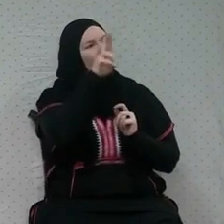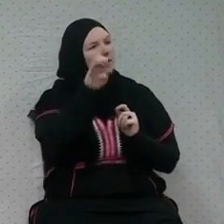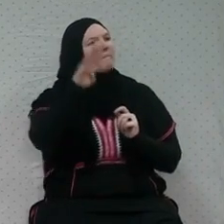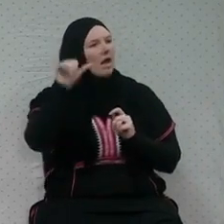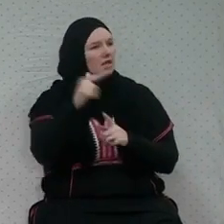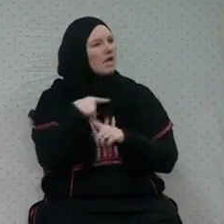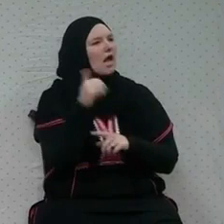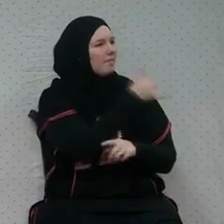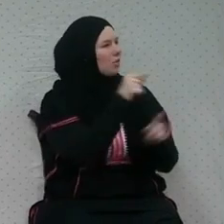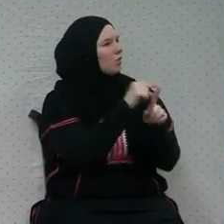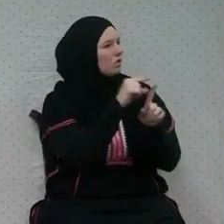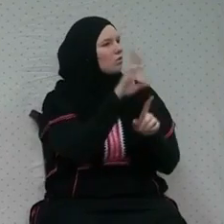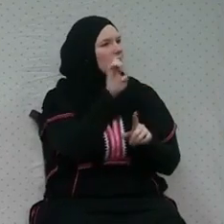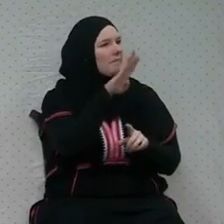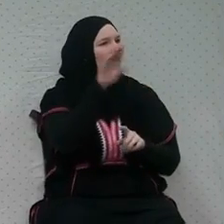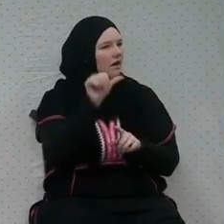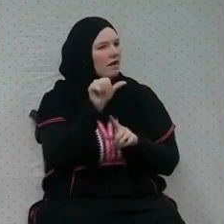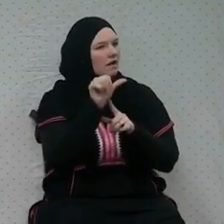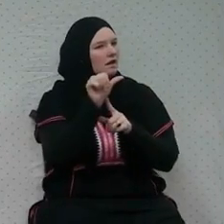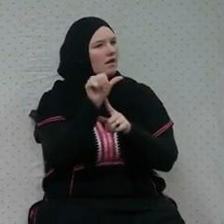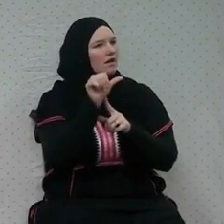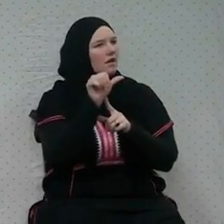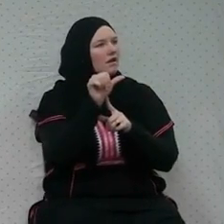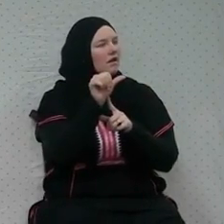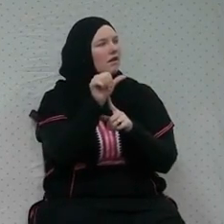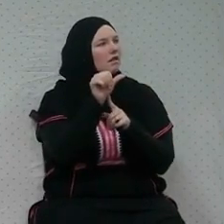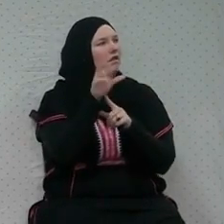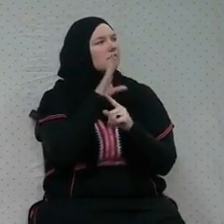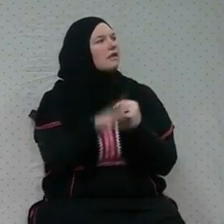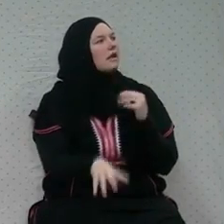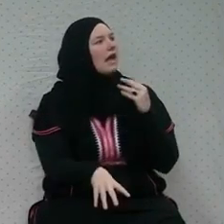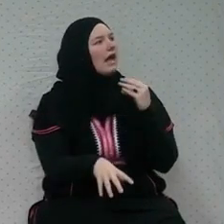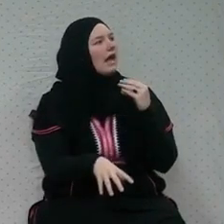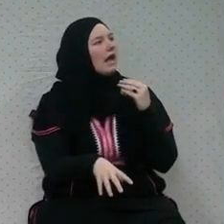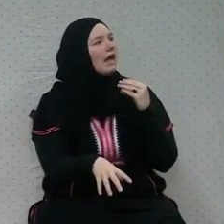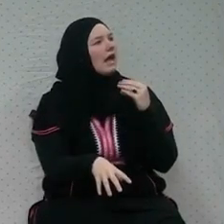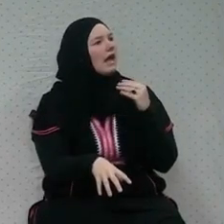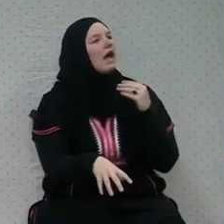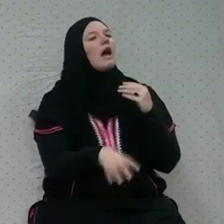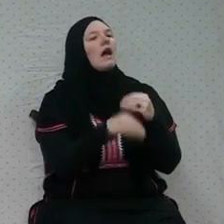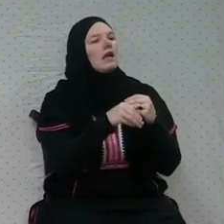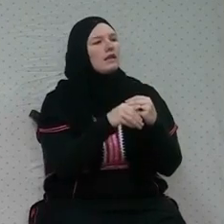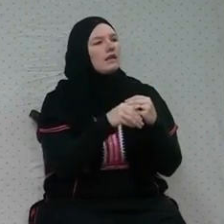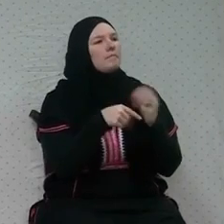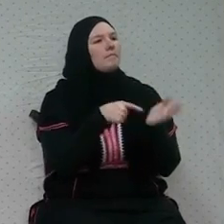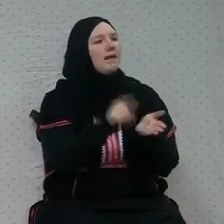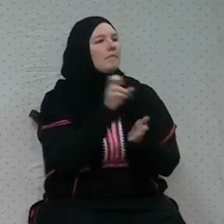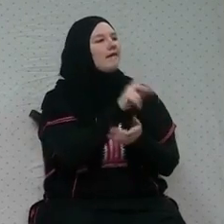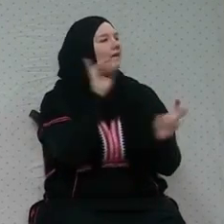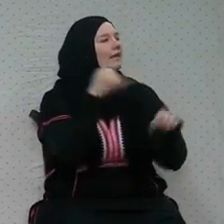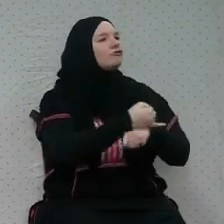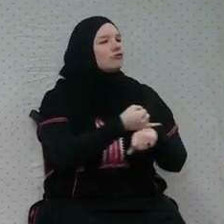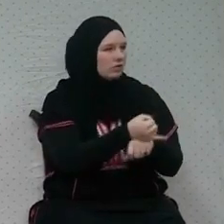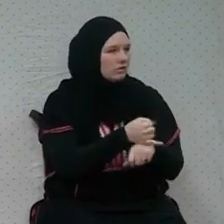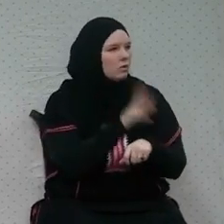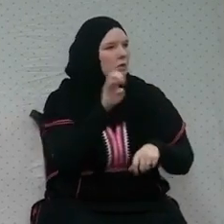is, which is the added payback to the loan that you get from some source, the added payback,